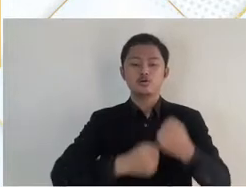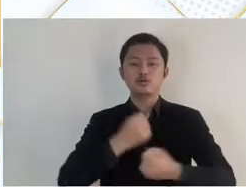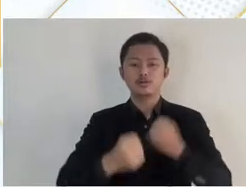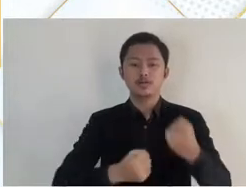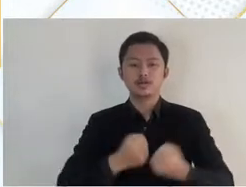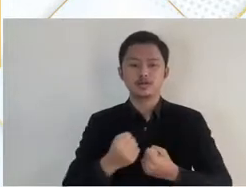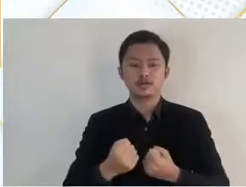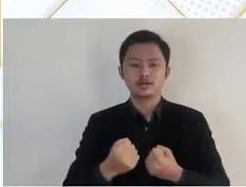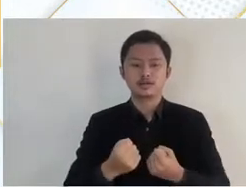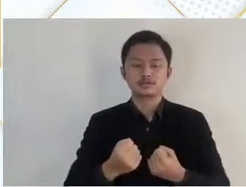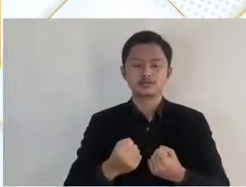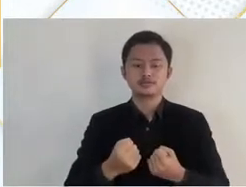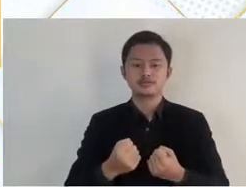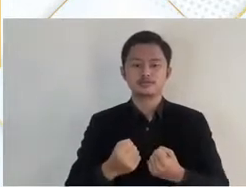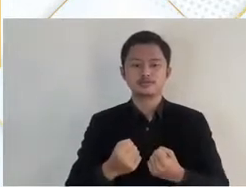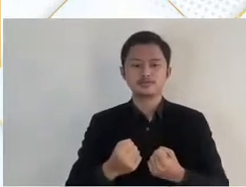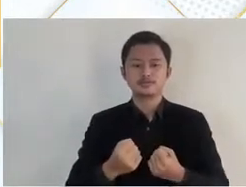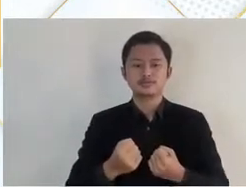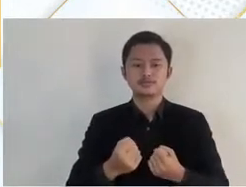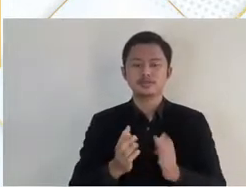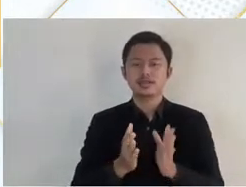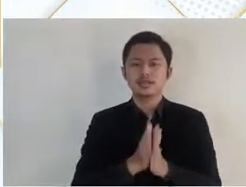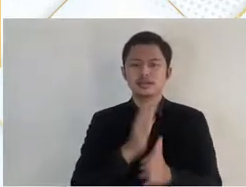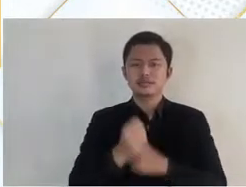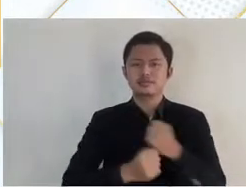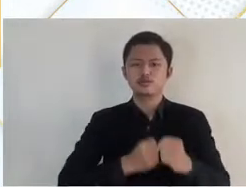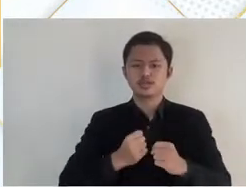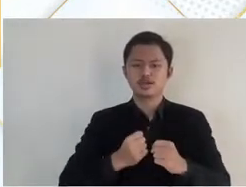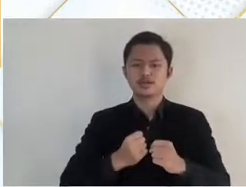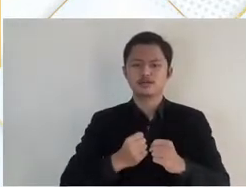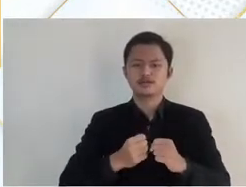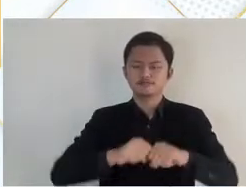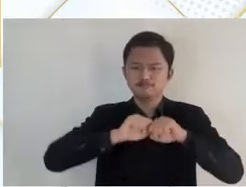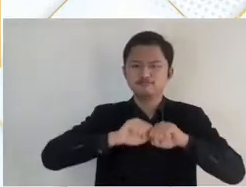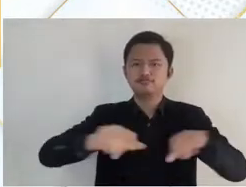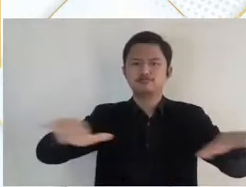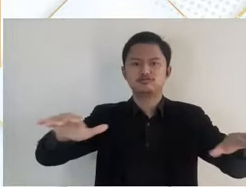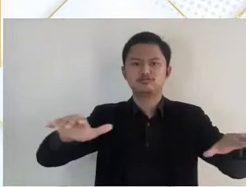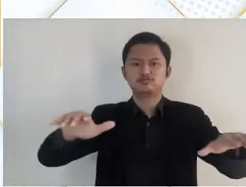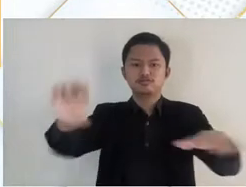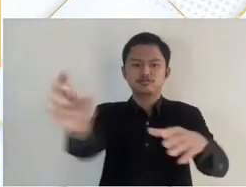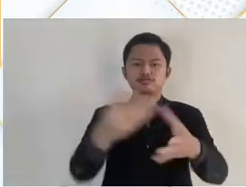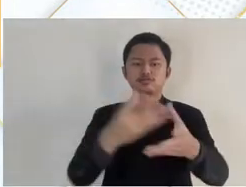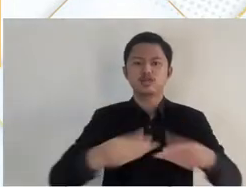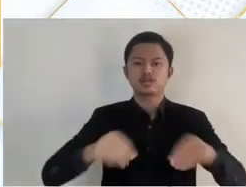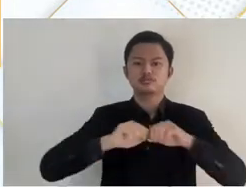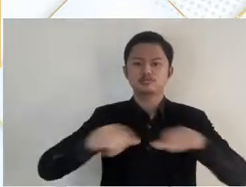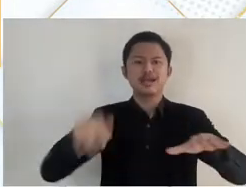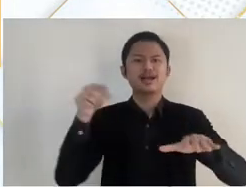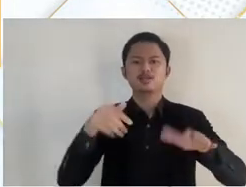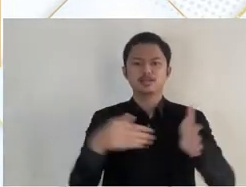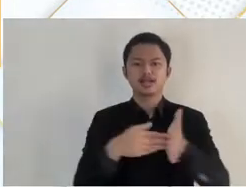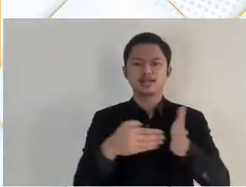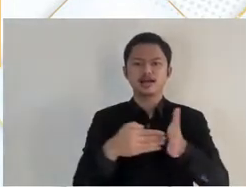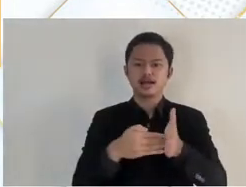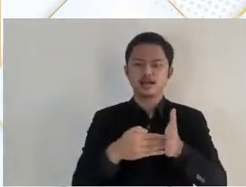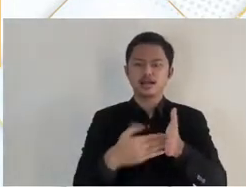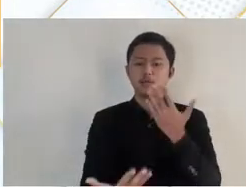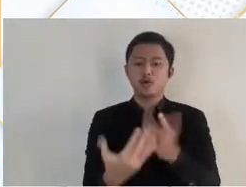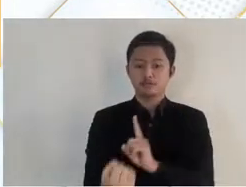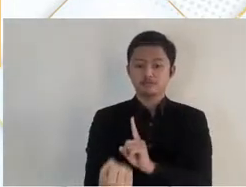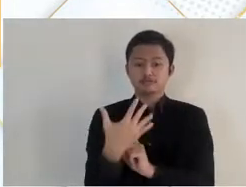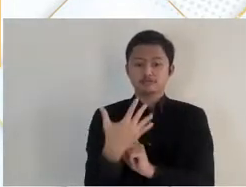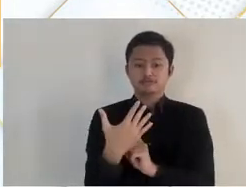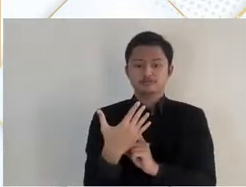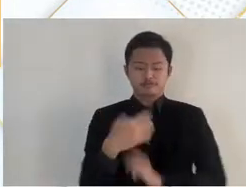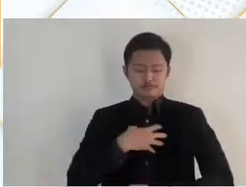fatalities and broad and complex mandates. So these are some of the challenges that can affect you